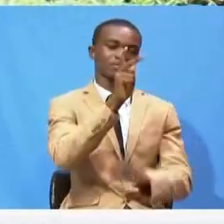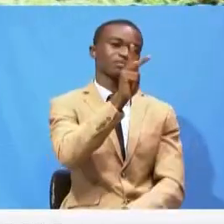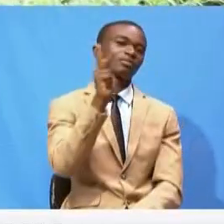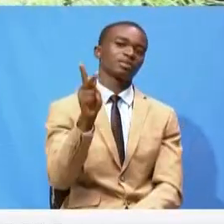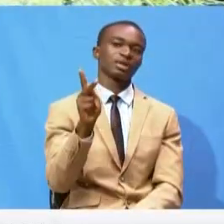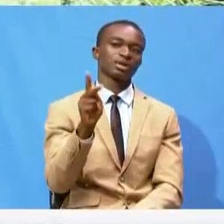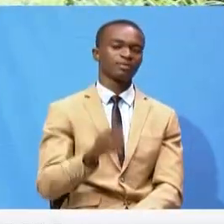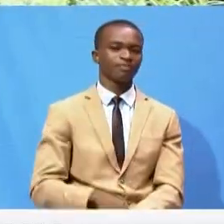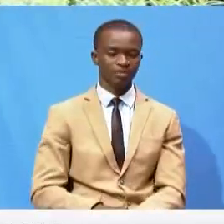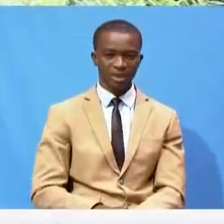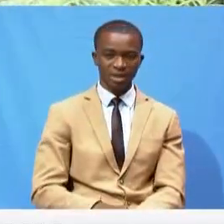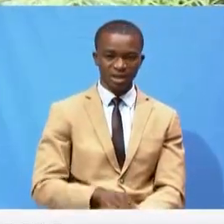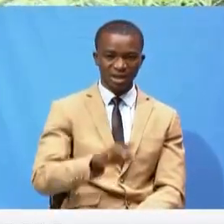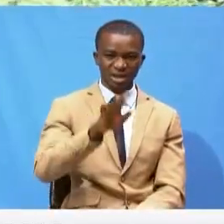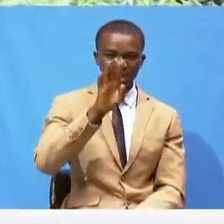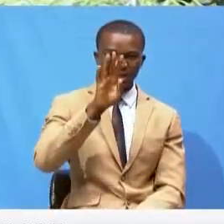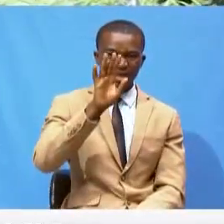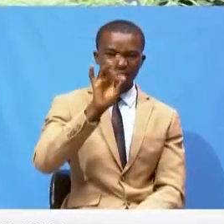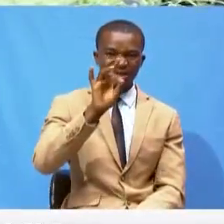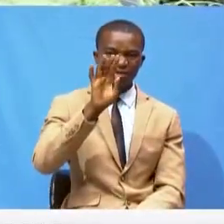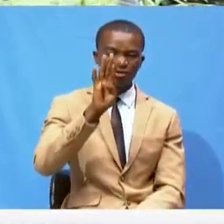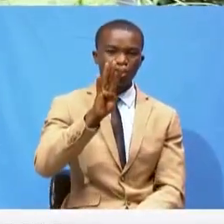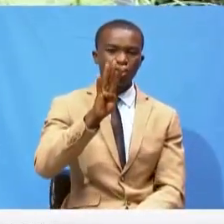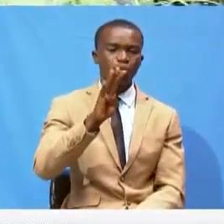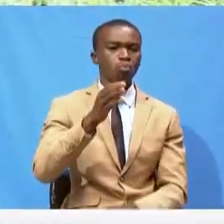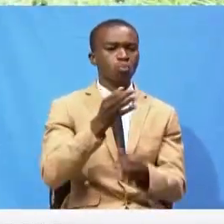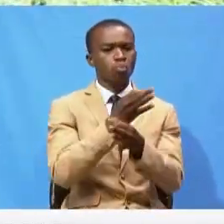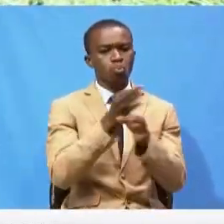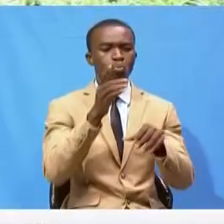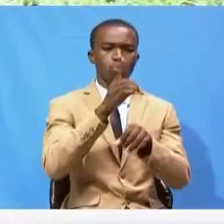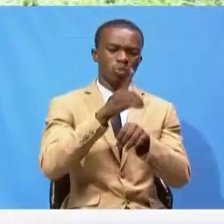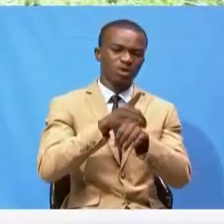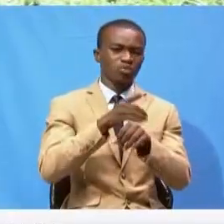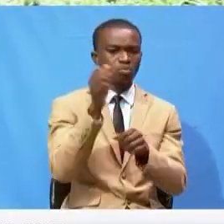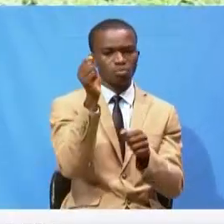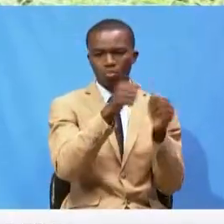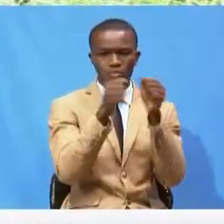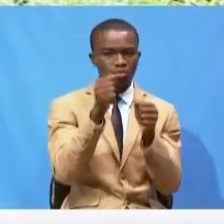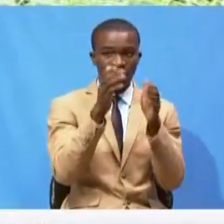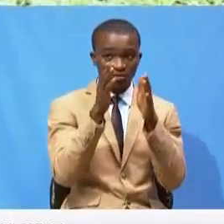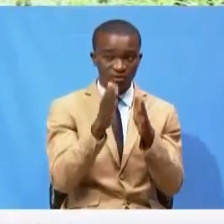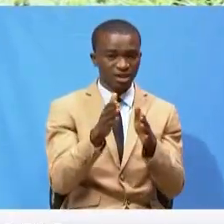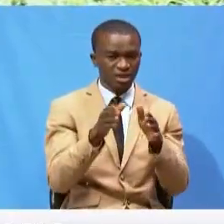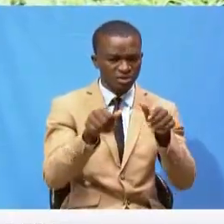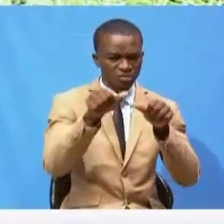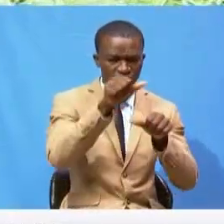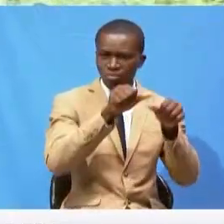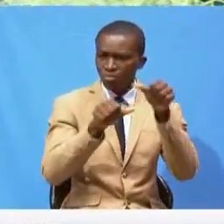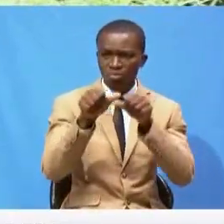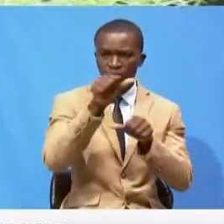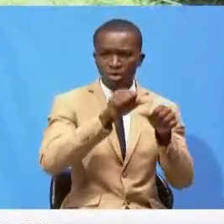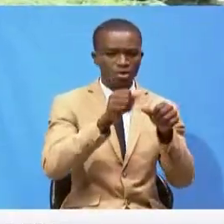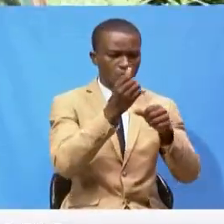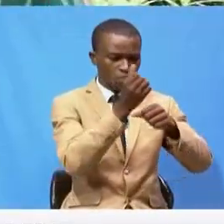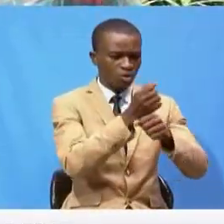the 84-year-old freedom fighter who rallied behind the youths who are going round to protect others